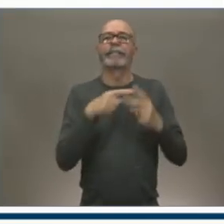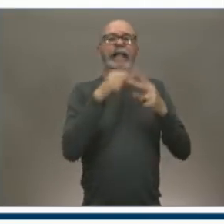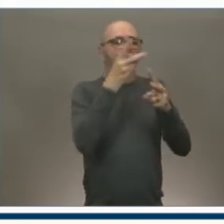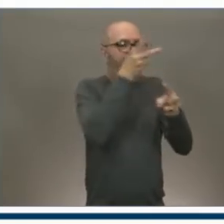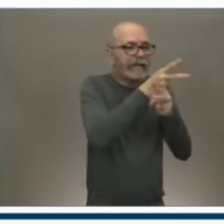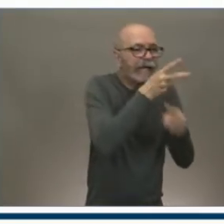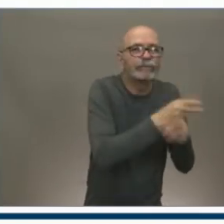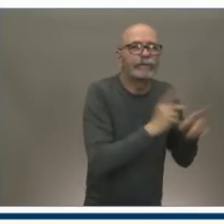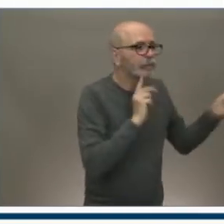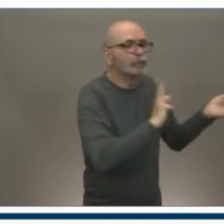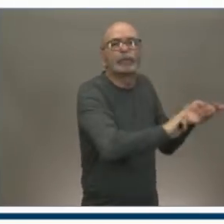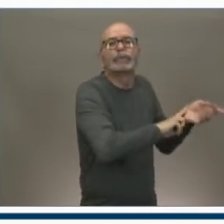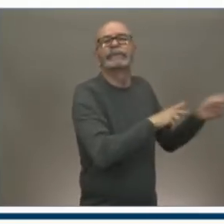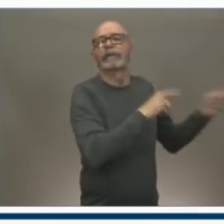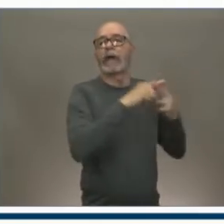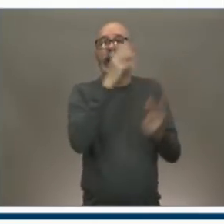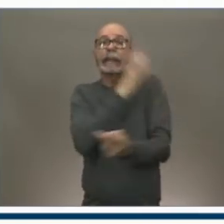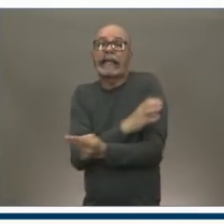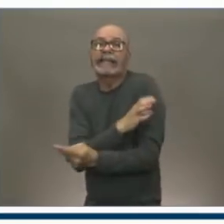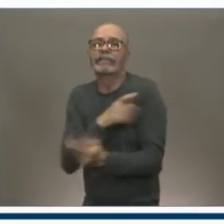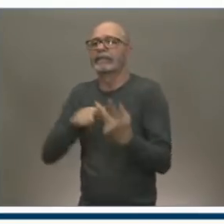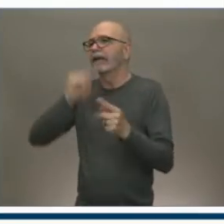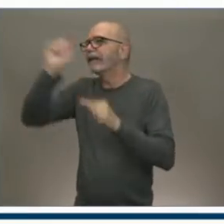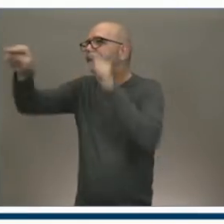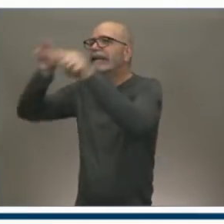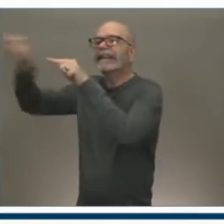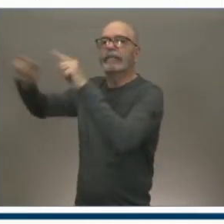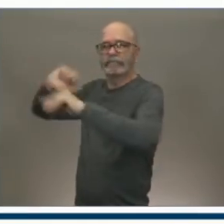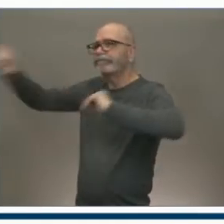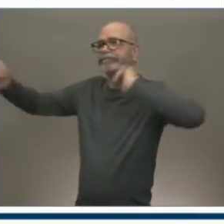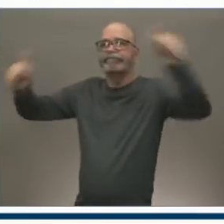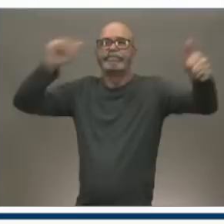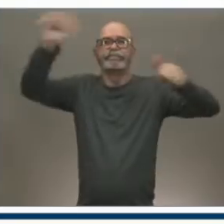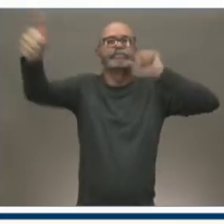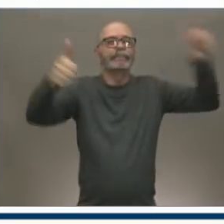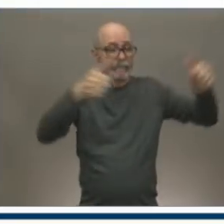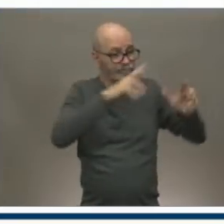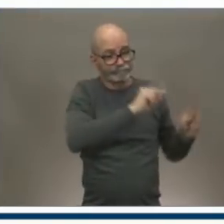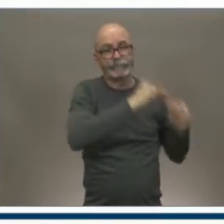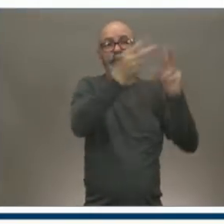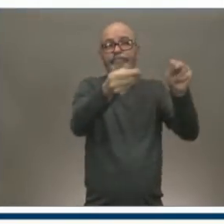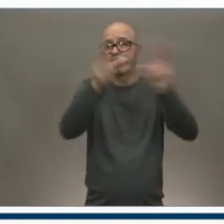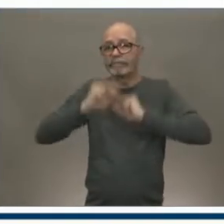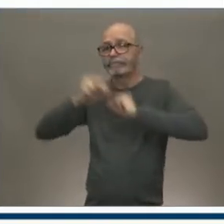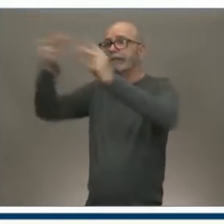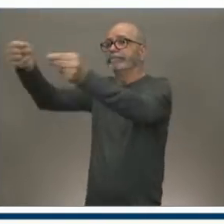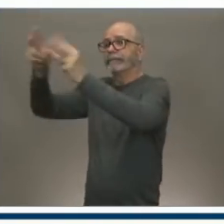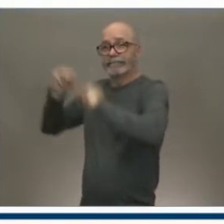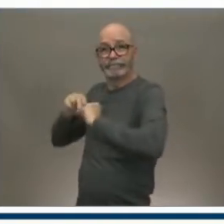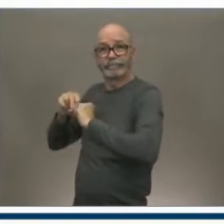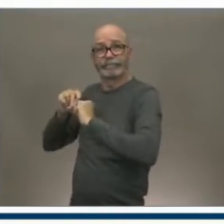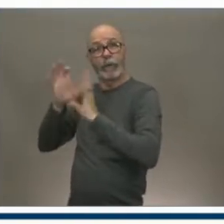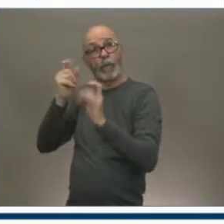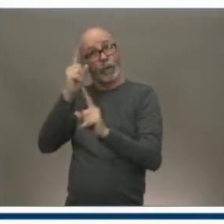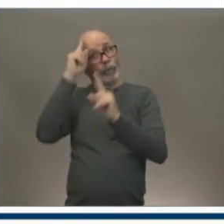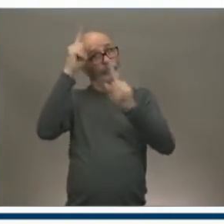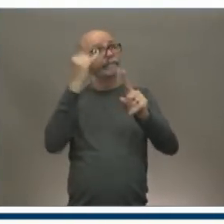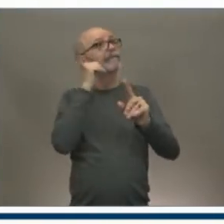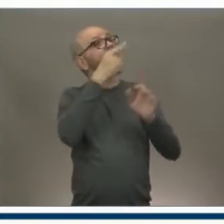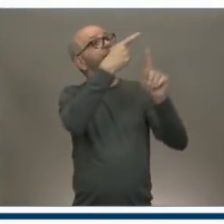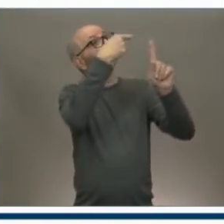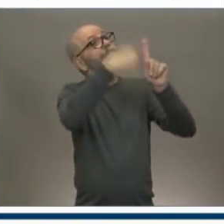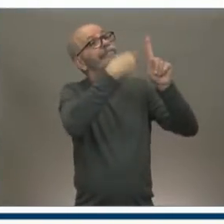on a rotational basis until we get a more stable supply, and then where we can have all our clinics up and working at the same